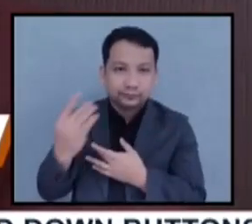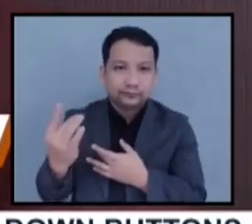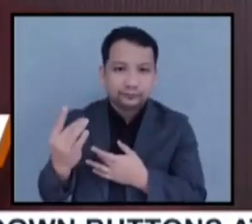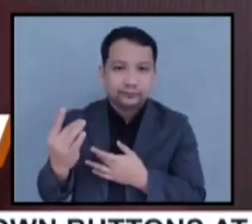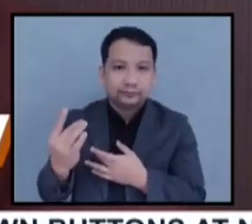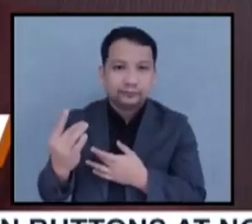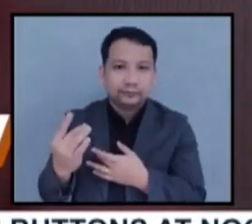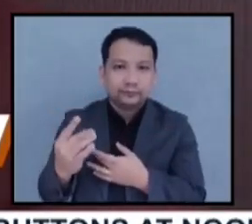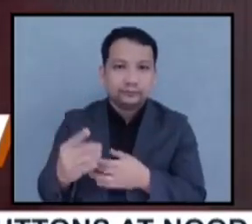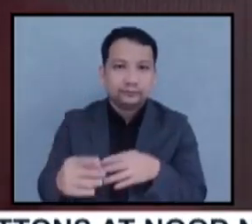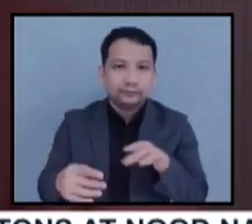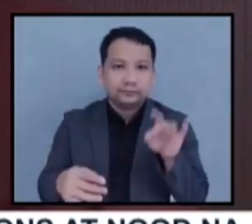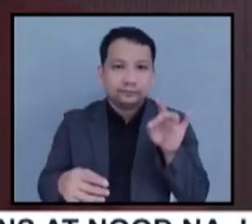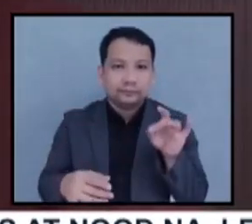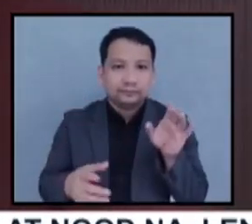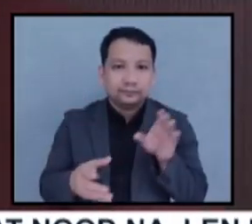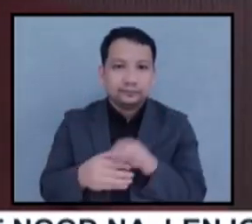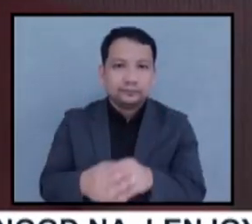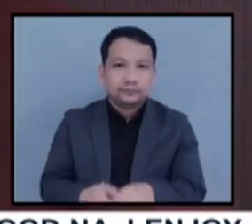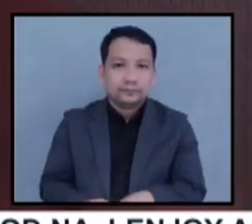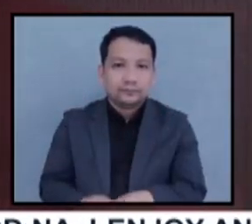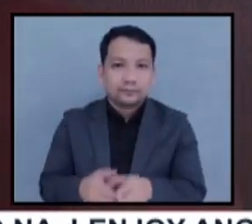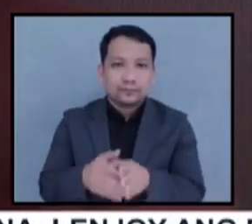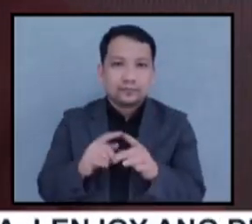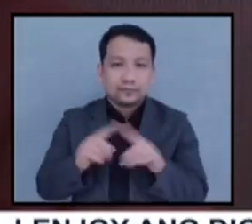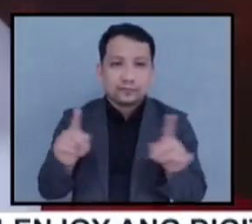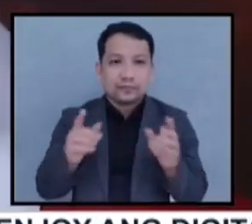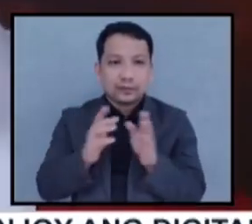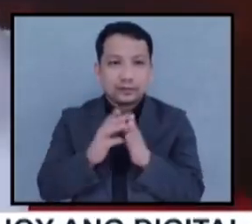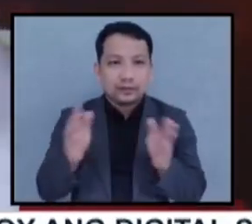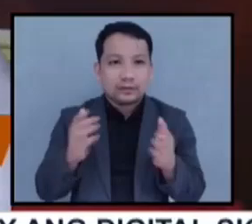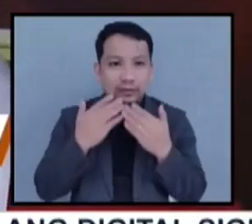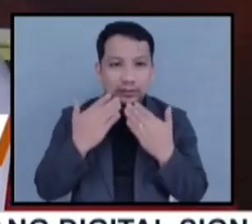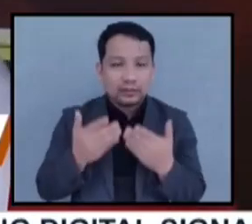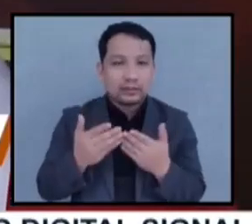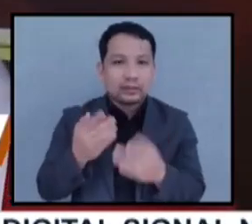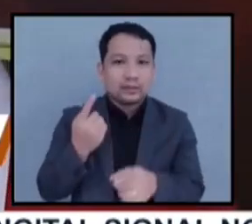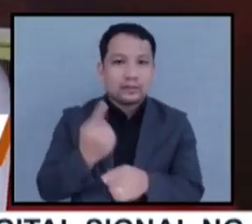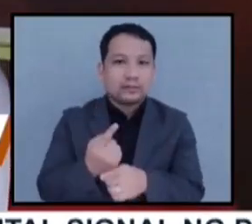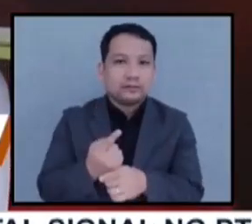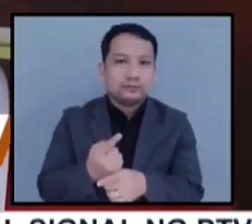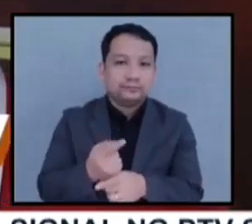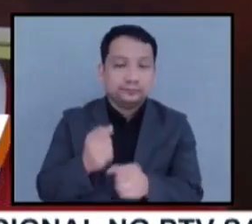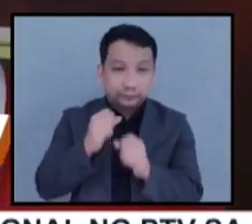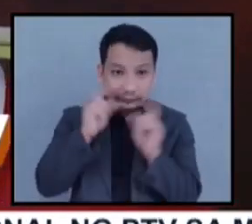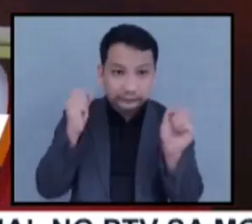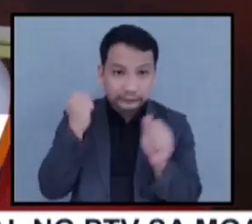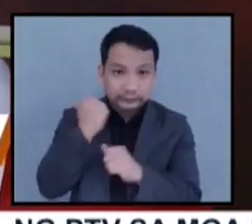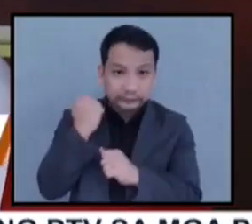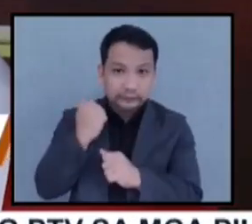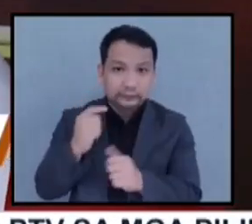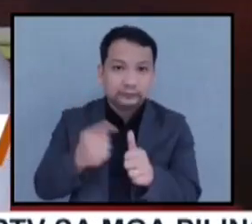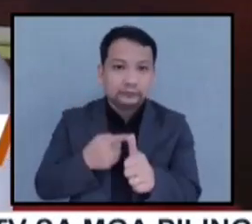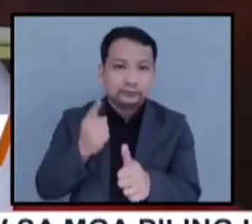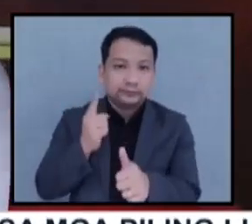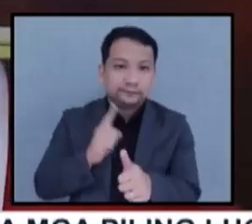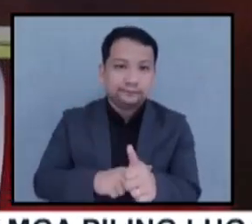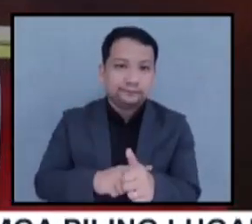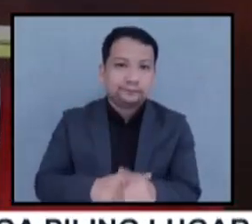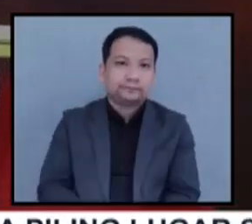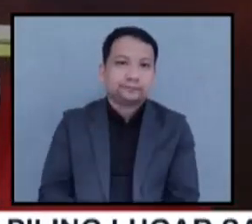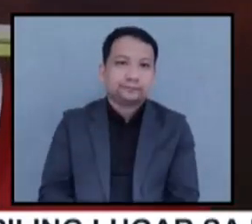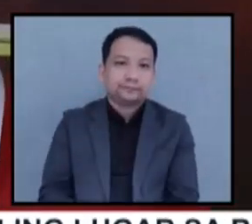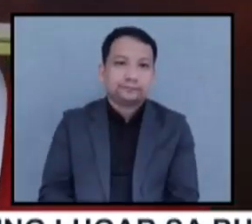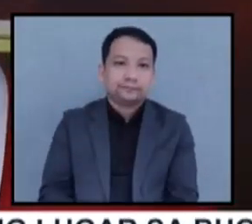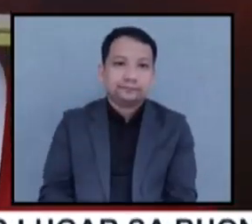this. But I'm glad that I'm doing something right. Very unexpected then, kasi since this is my first pageant and actually